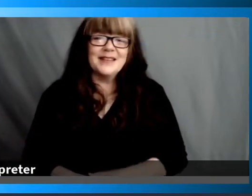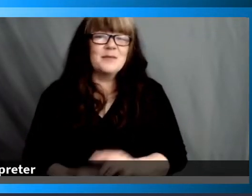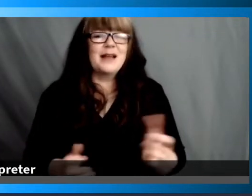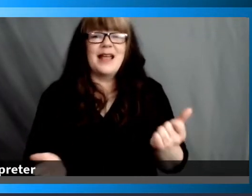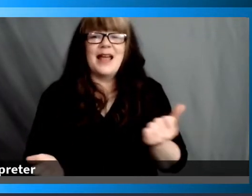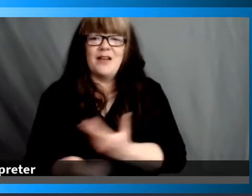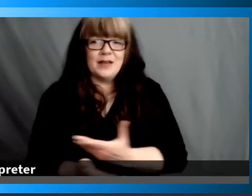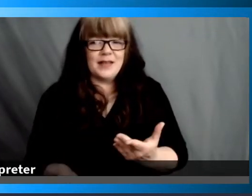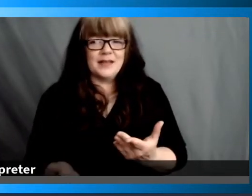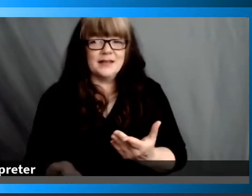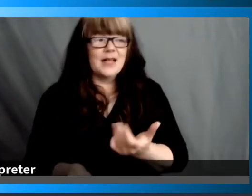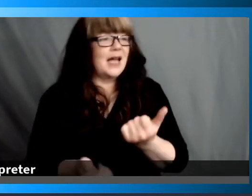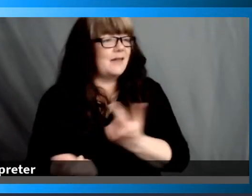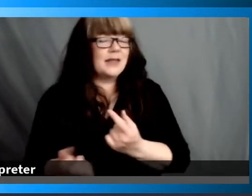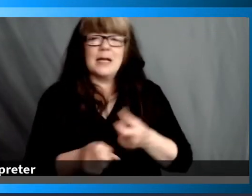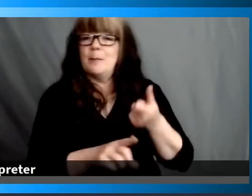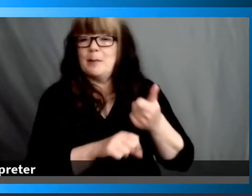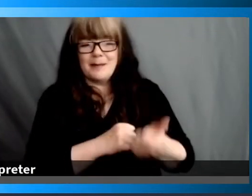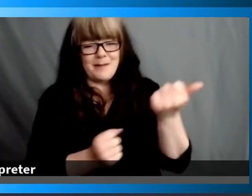just blame everything on COVID.